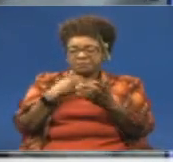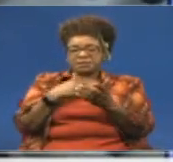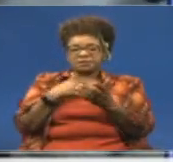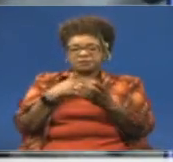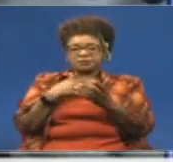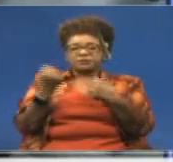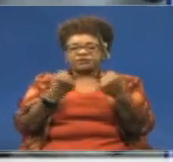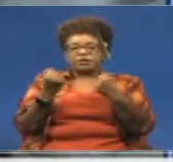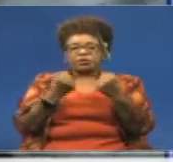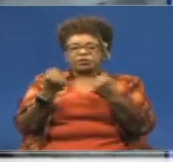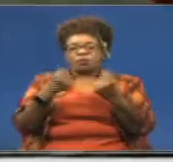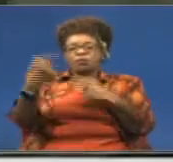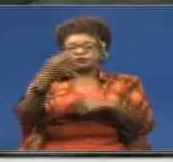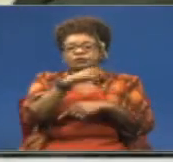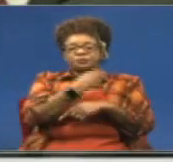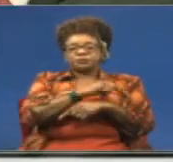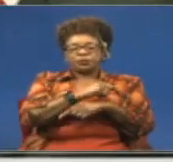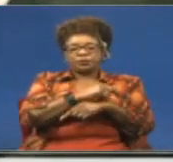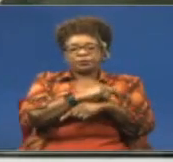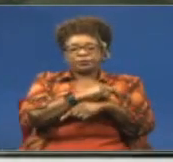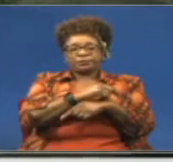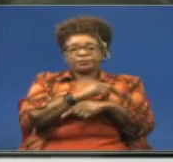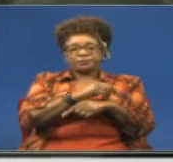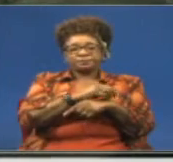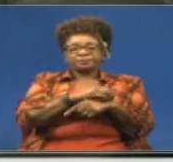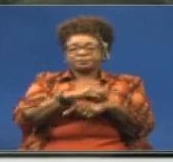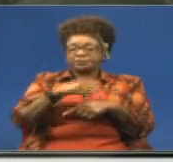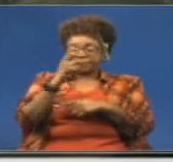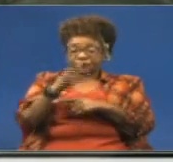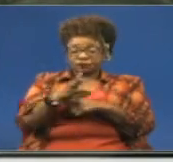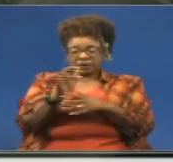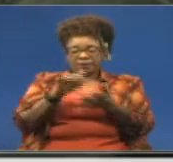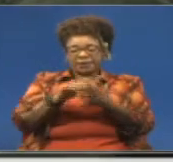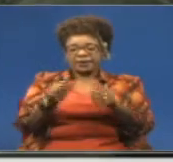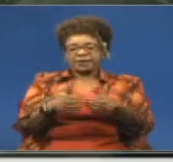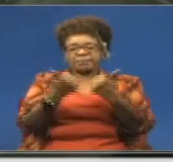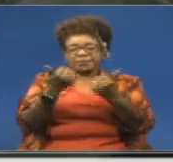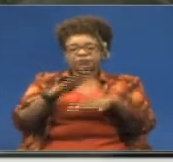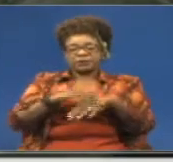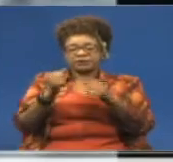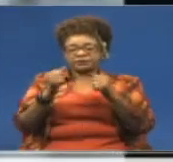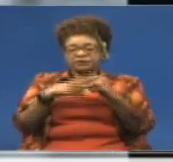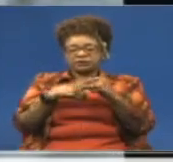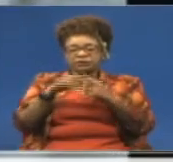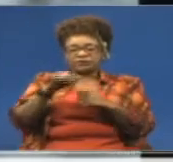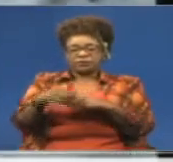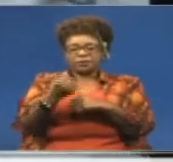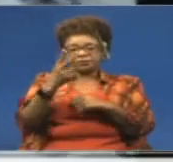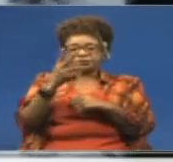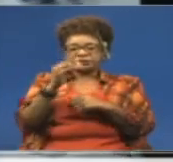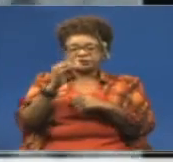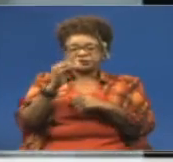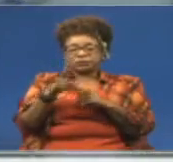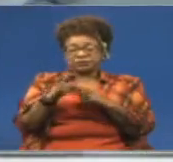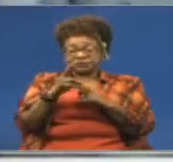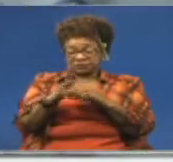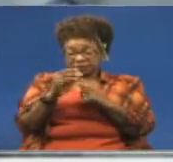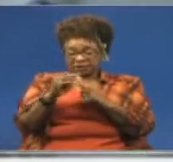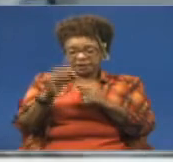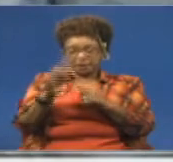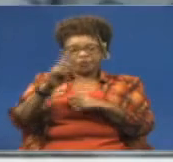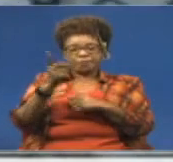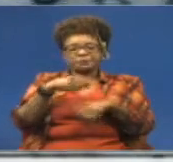vehicle going to hospital. A shooting incident that happened on the 17th of January 2020 in Nairobi,